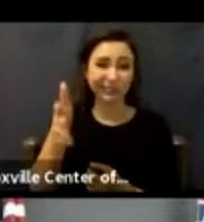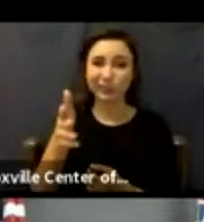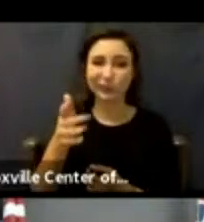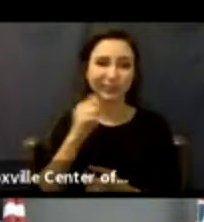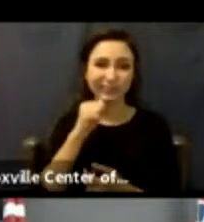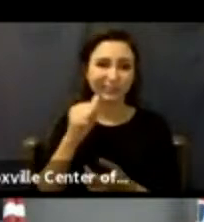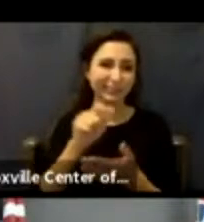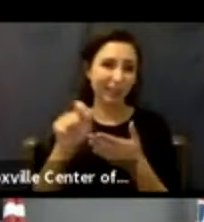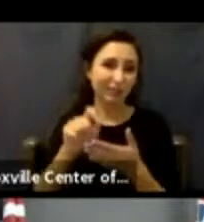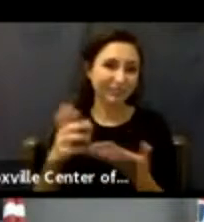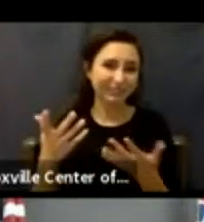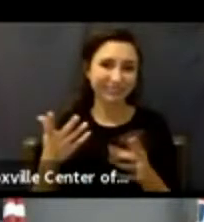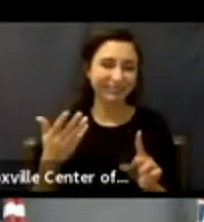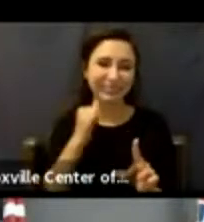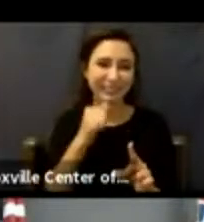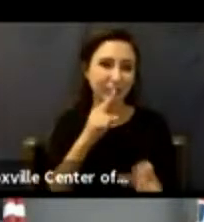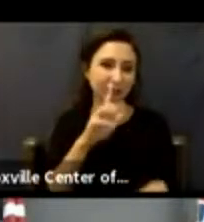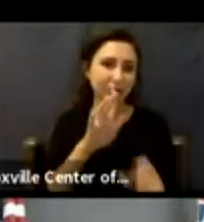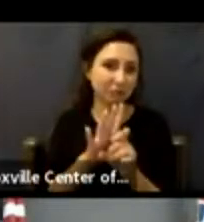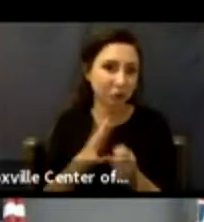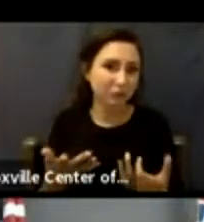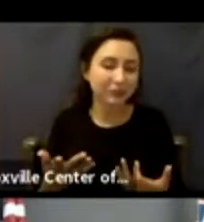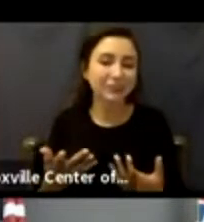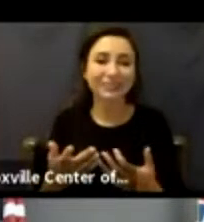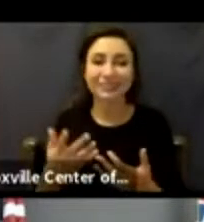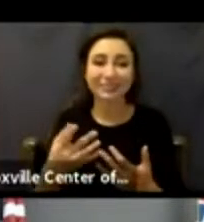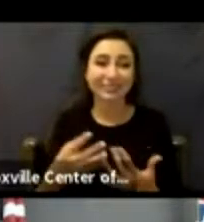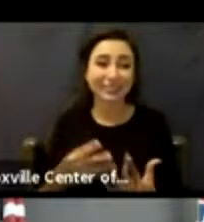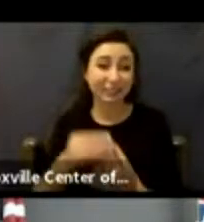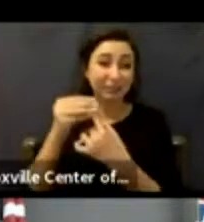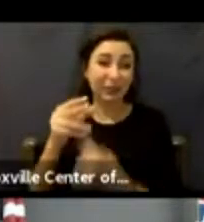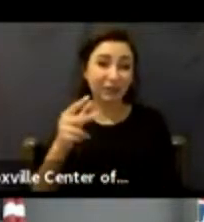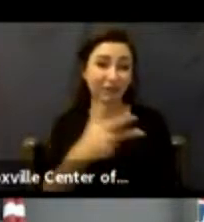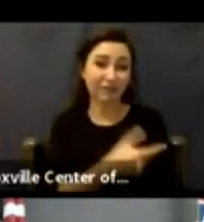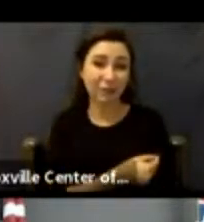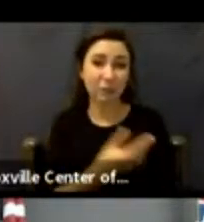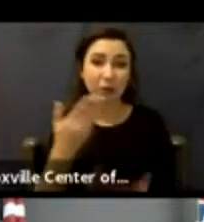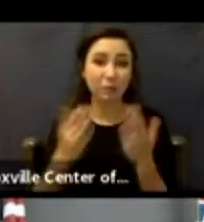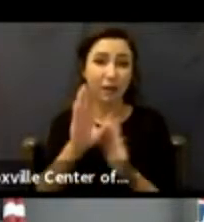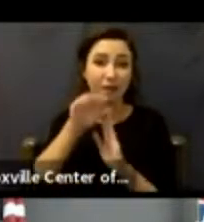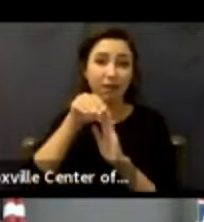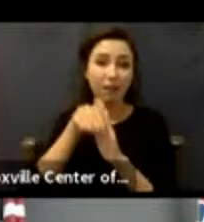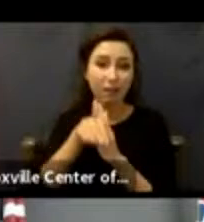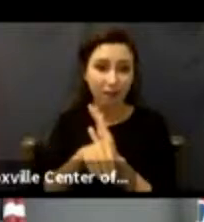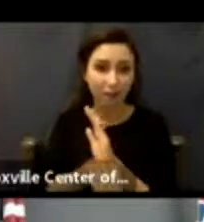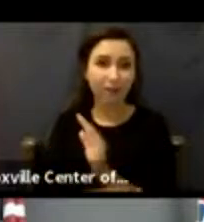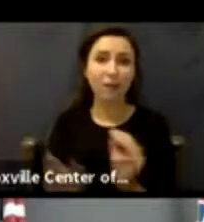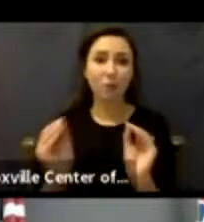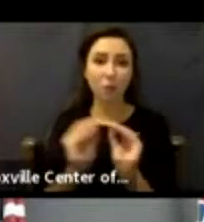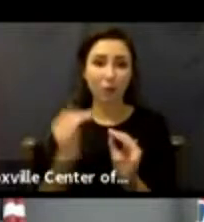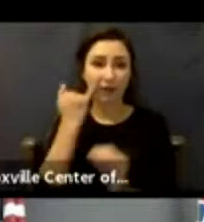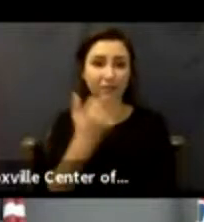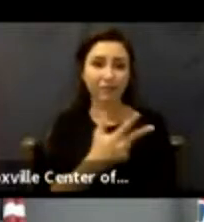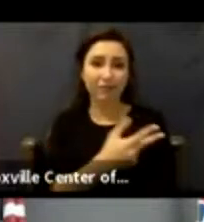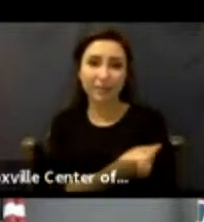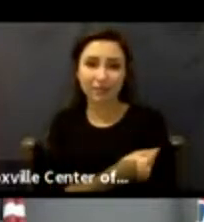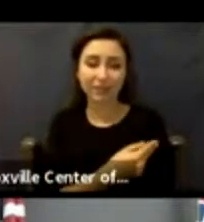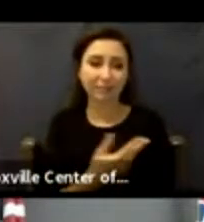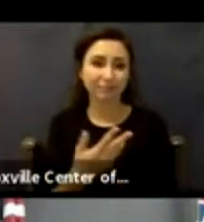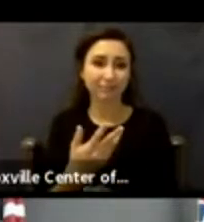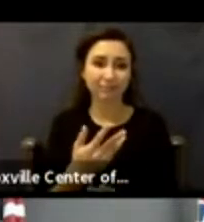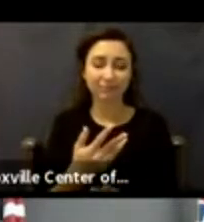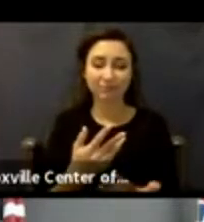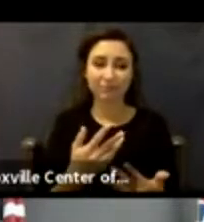unwritten, especially with vaccines. We may tend down even more than we already are if the vaccinations can